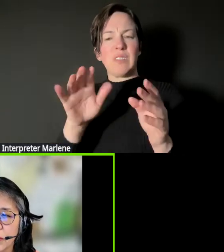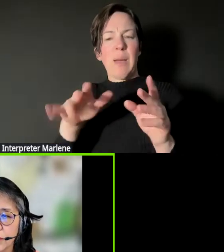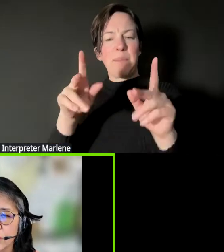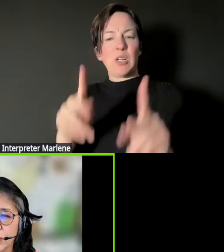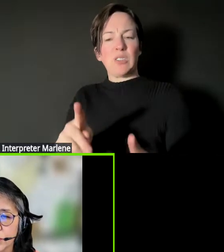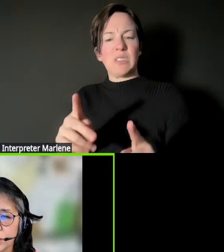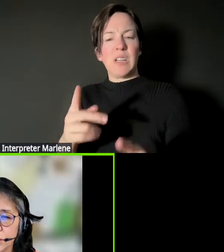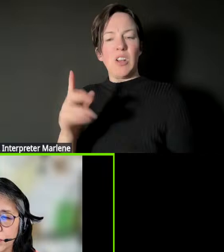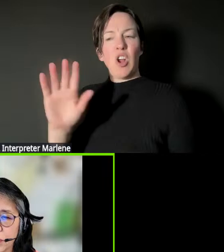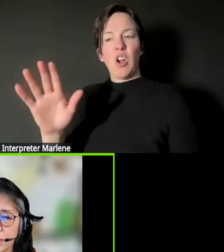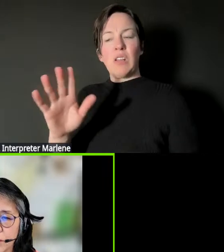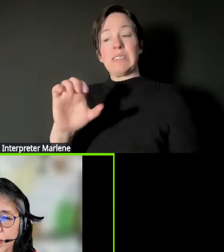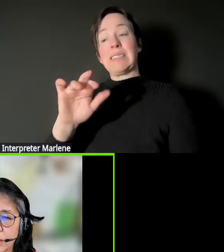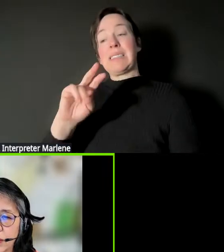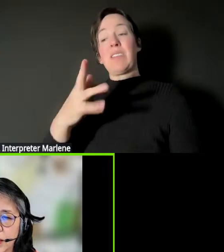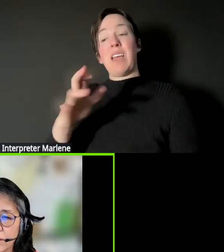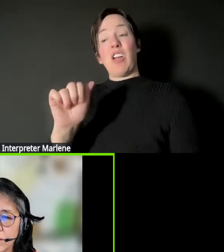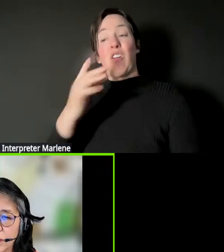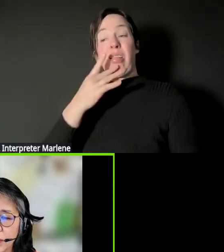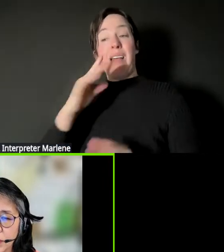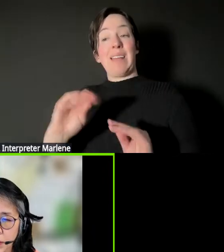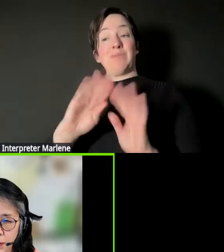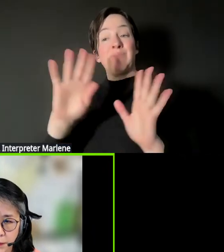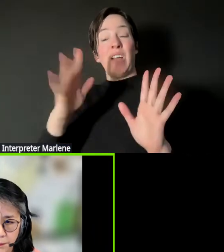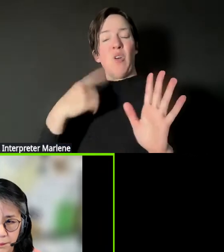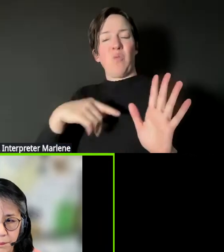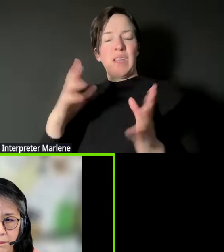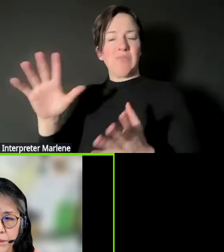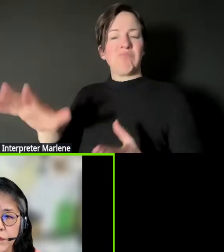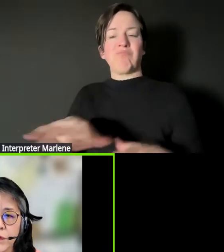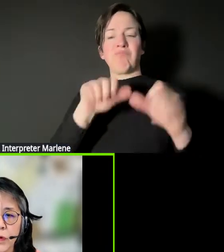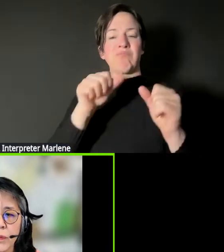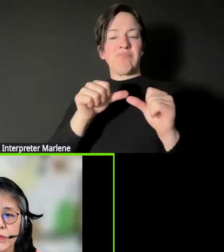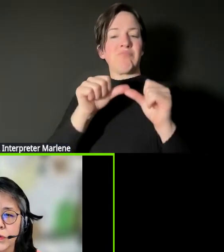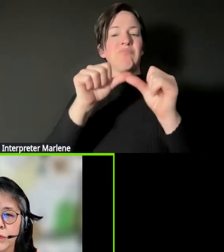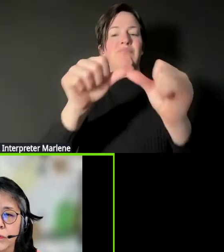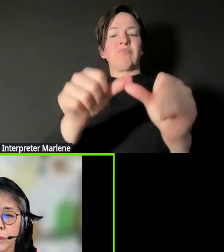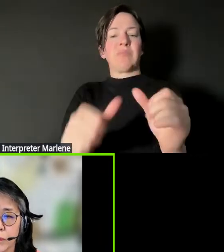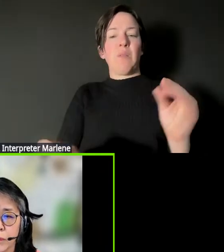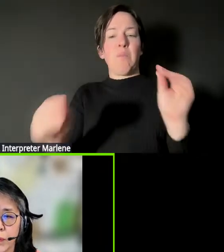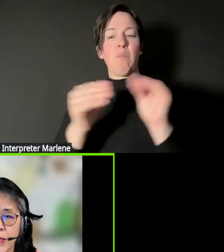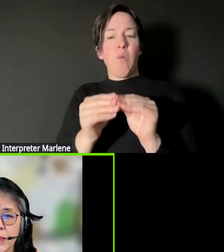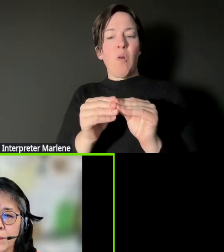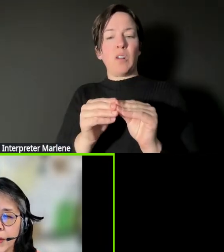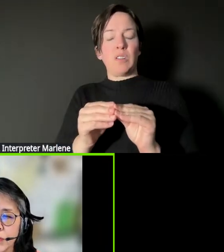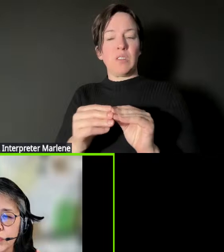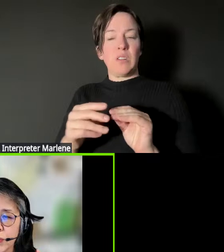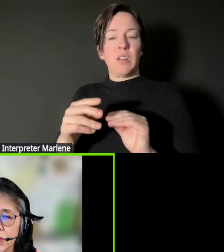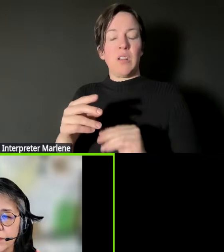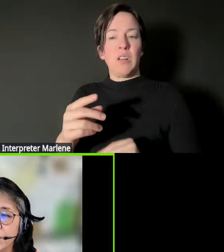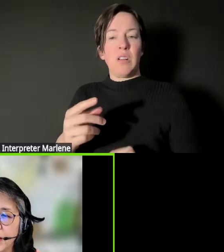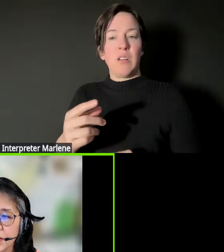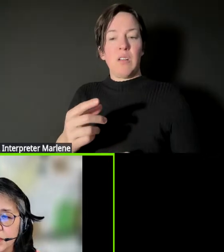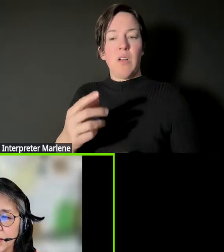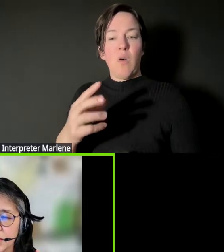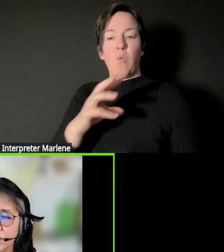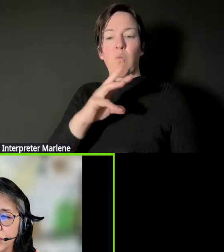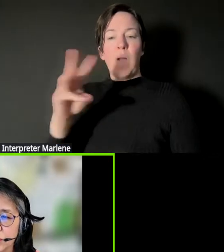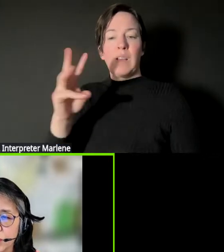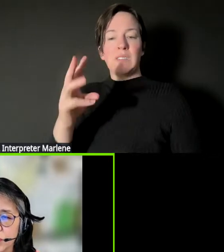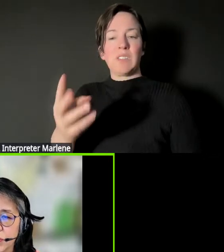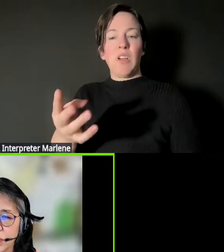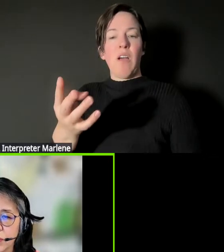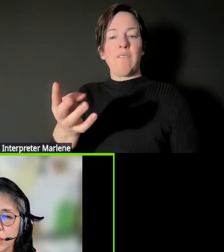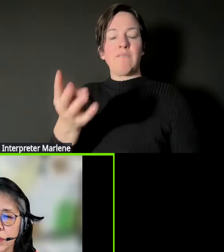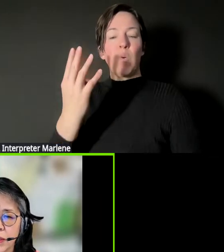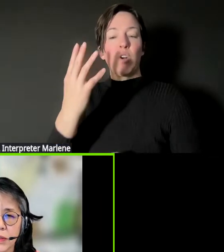in all that we do to commemorate her life. 4 Western red bud trees have been planted as living